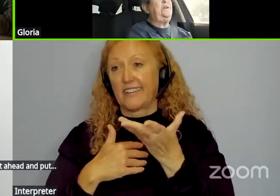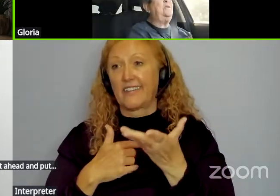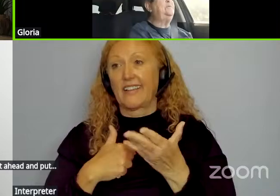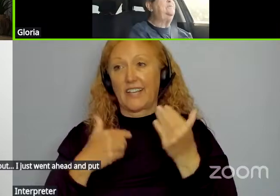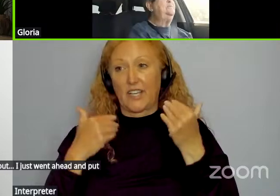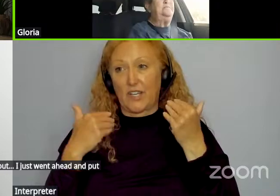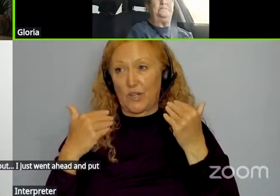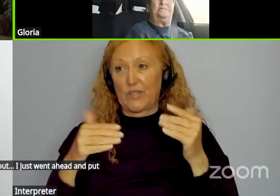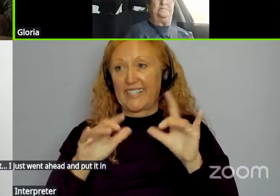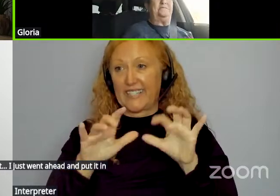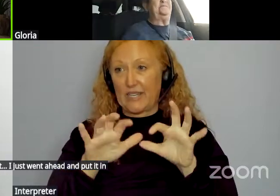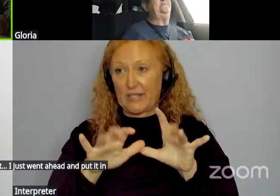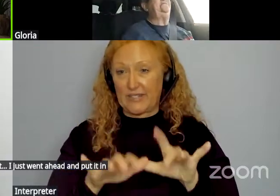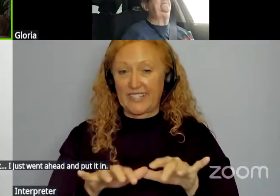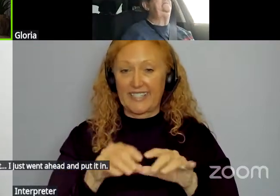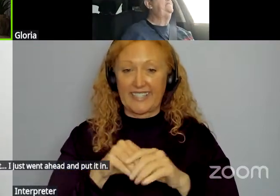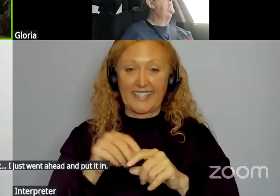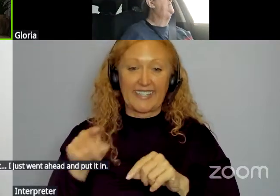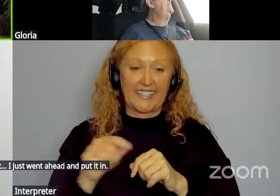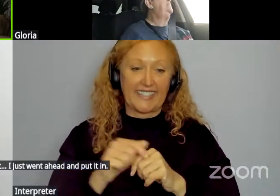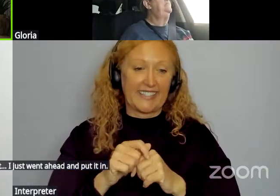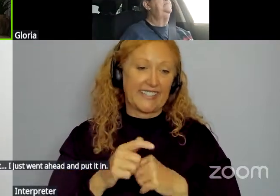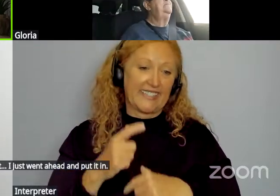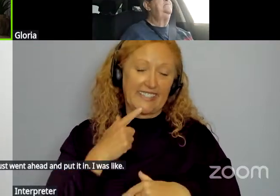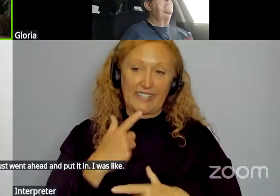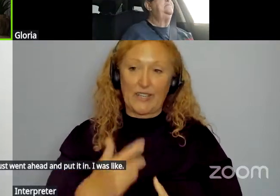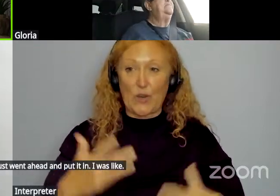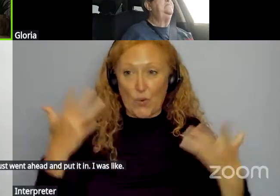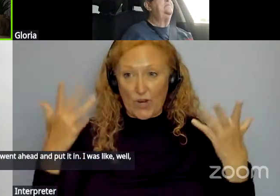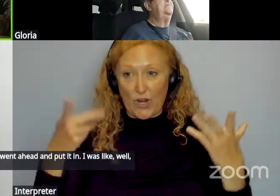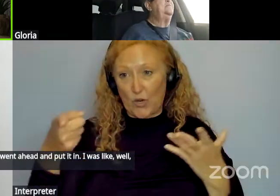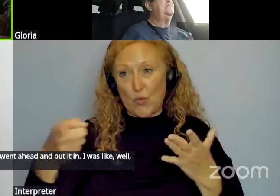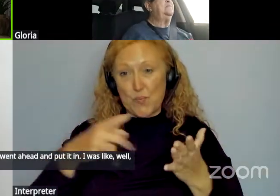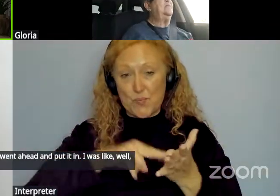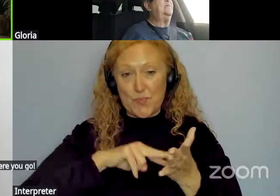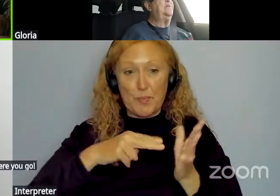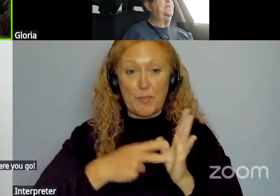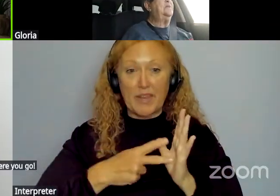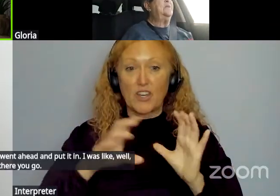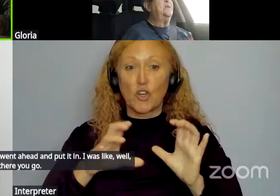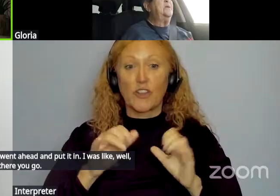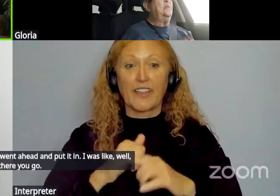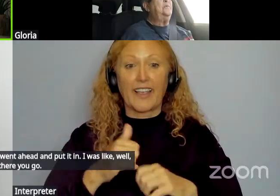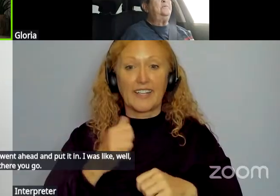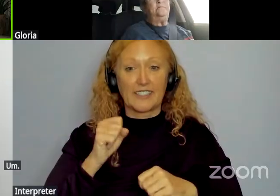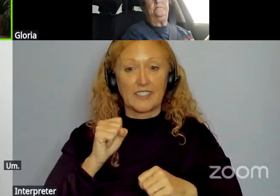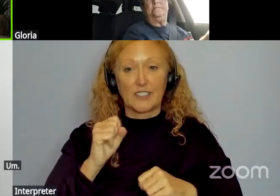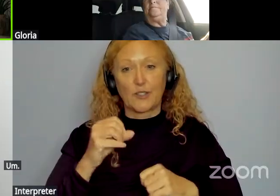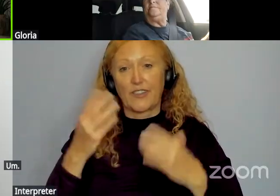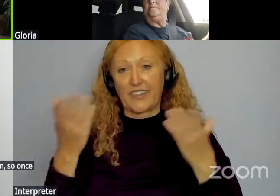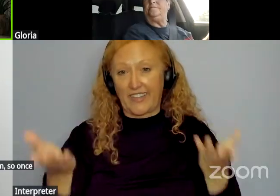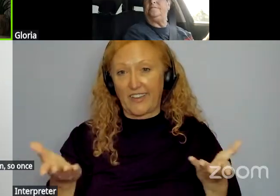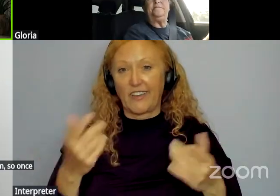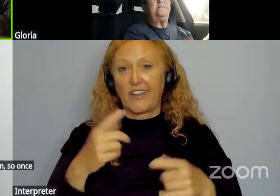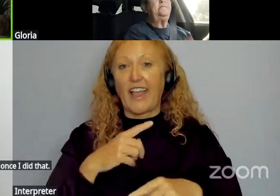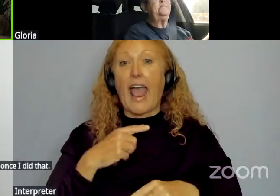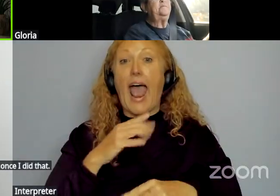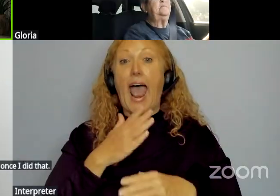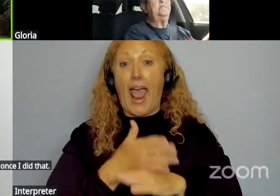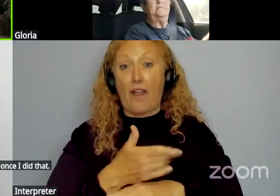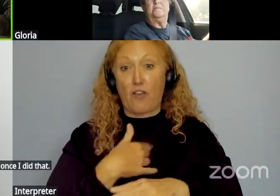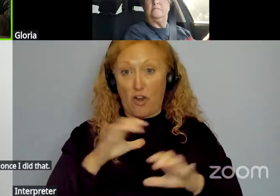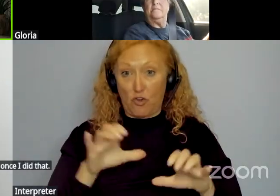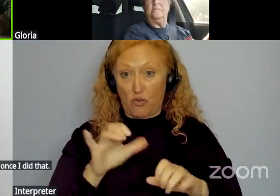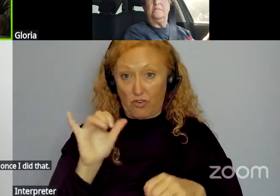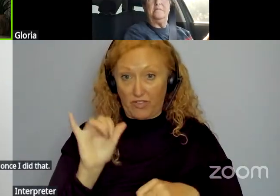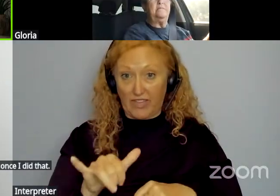it in. I was like, well, you meant to do it anyway, so there you go. So once I did that,